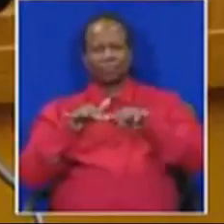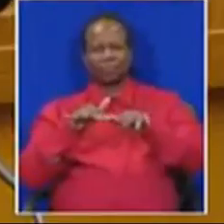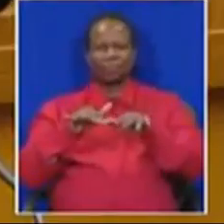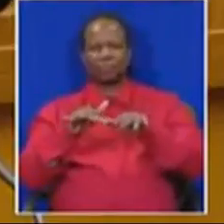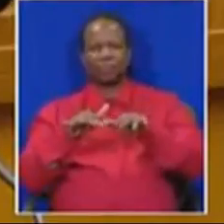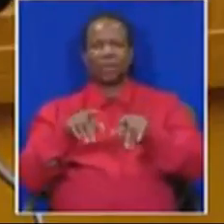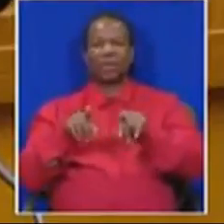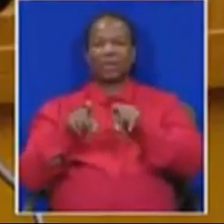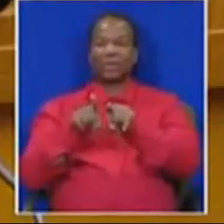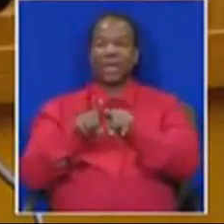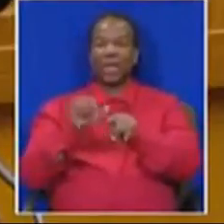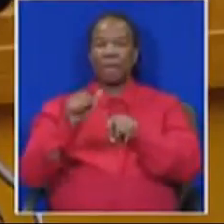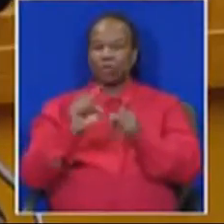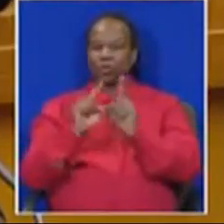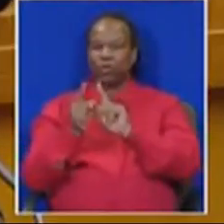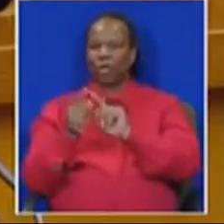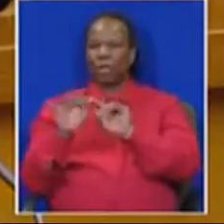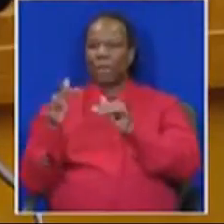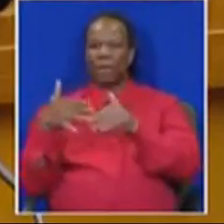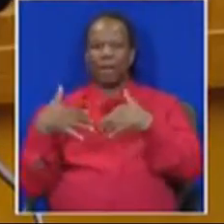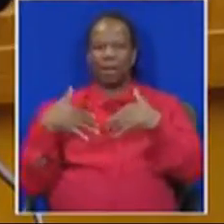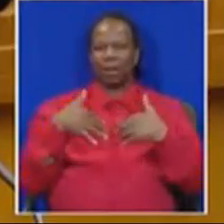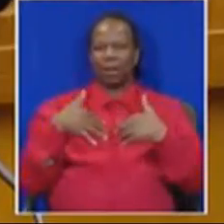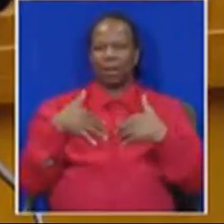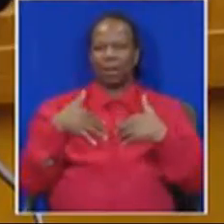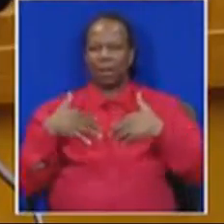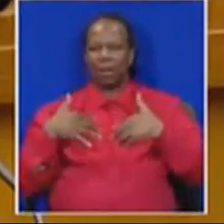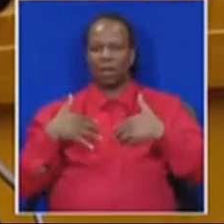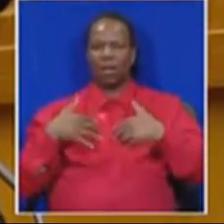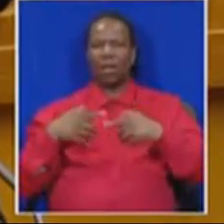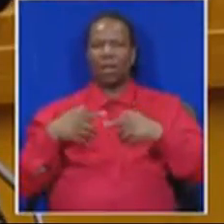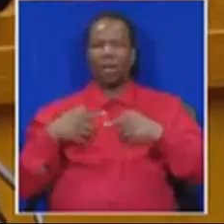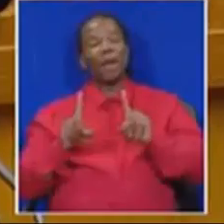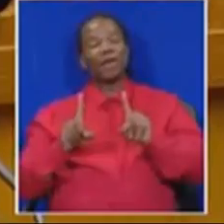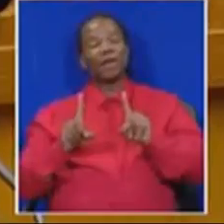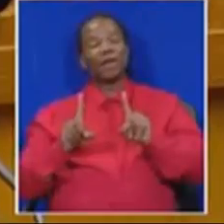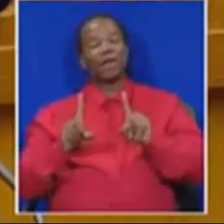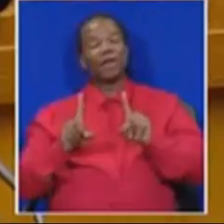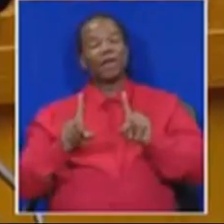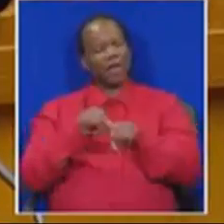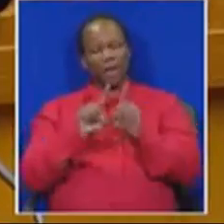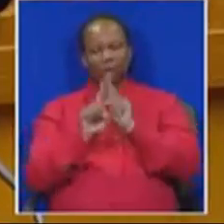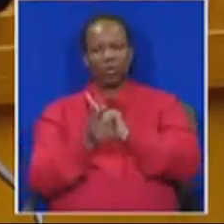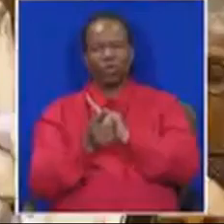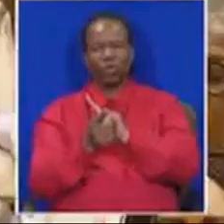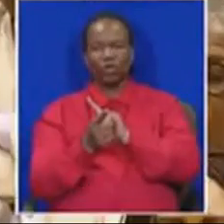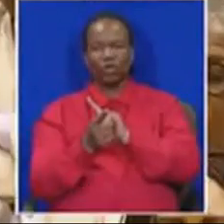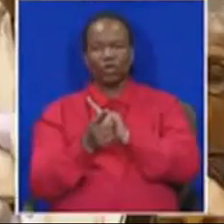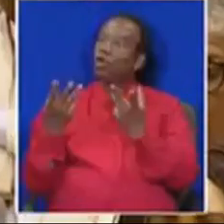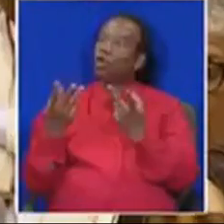produce anxiety, it also offers us a great opportunity for renewal,